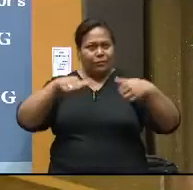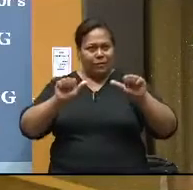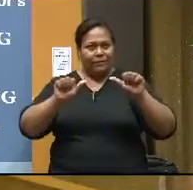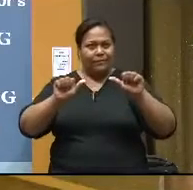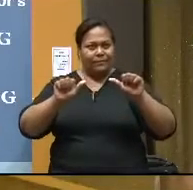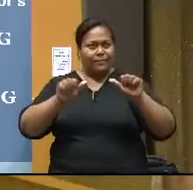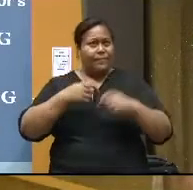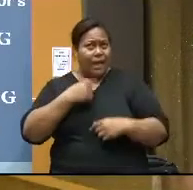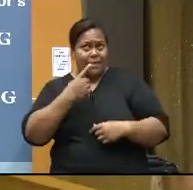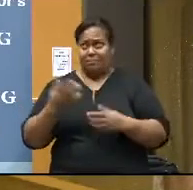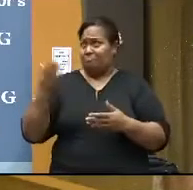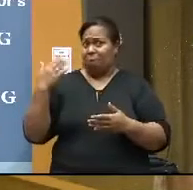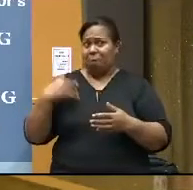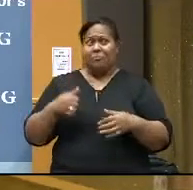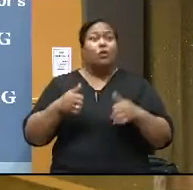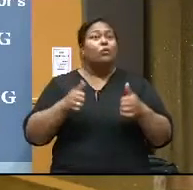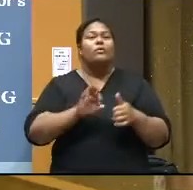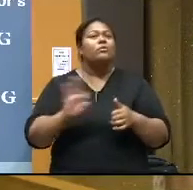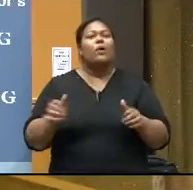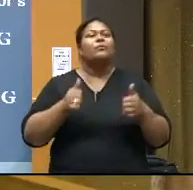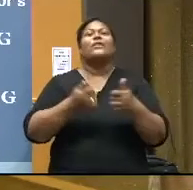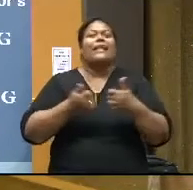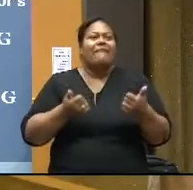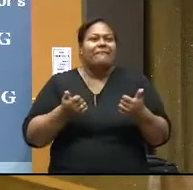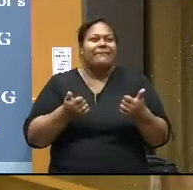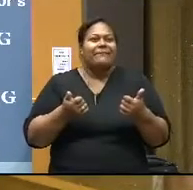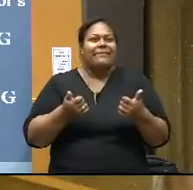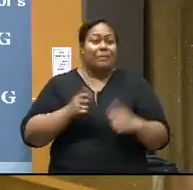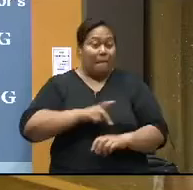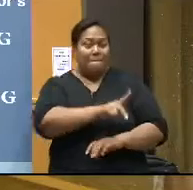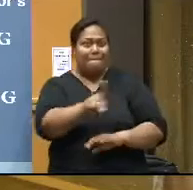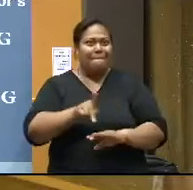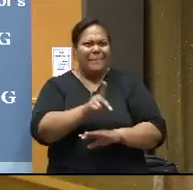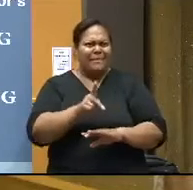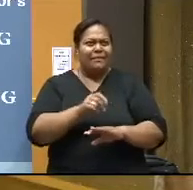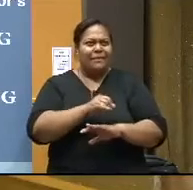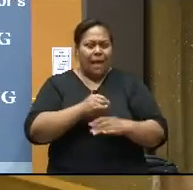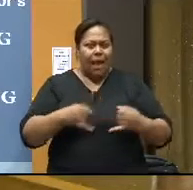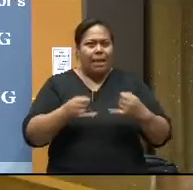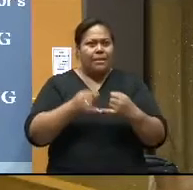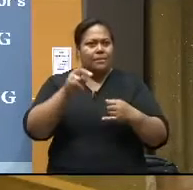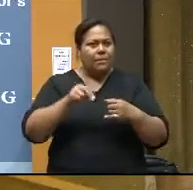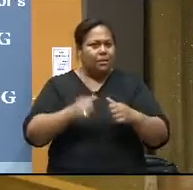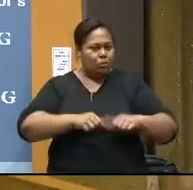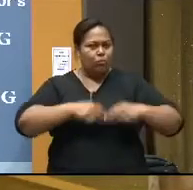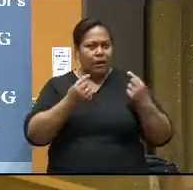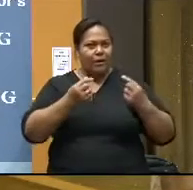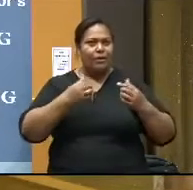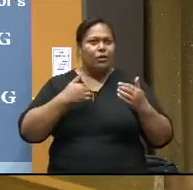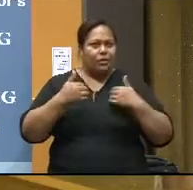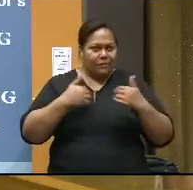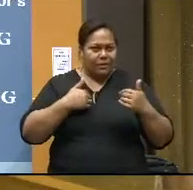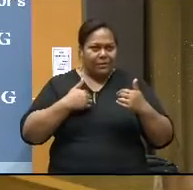I said at that time that good is not good enough. The Pacific Islands deserve a great university. USP is